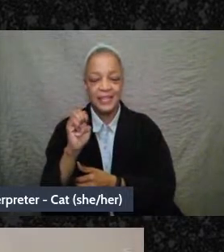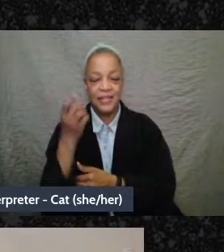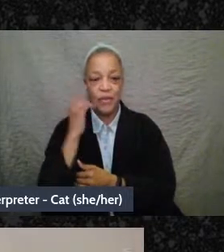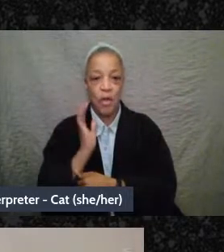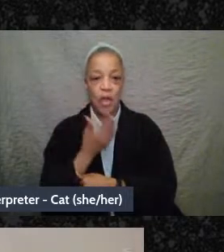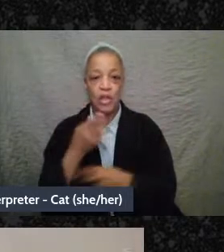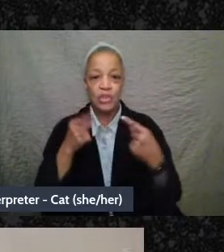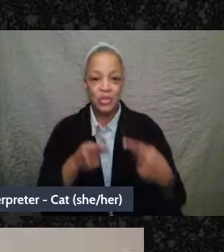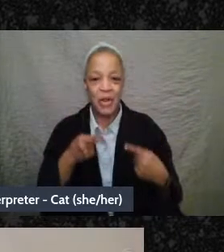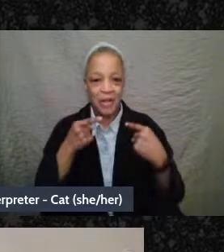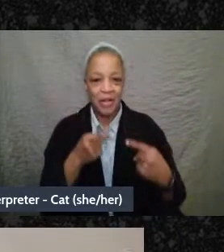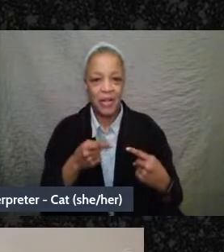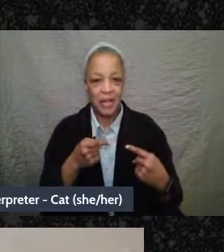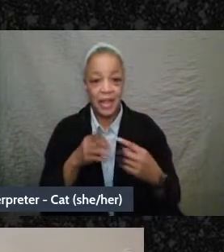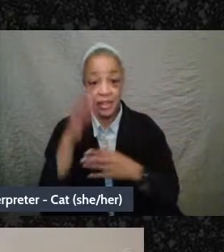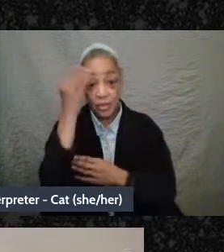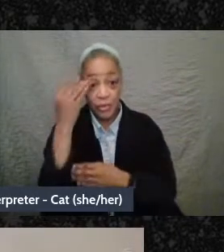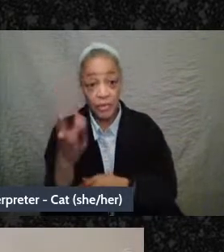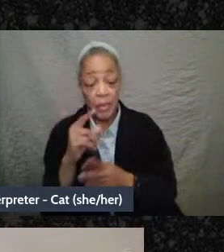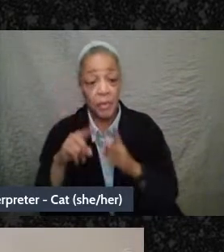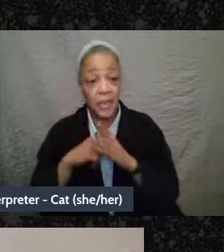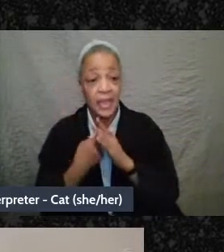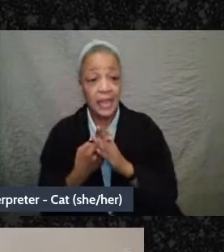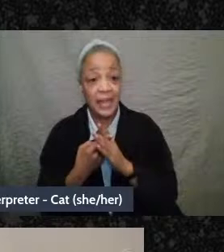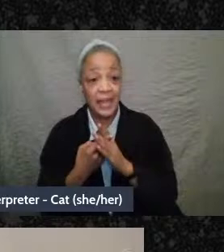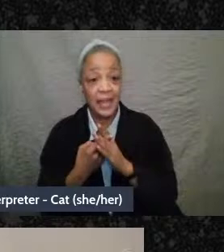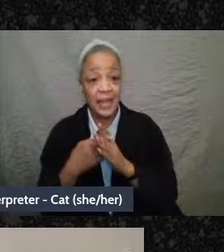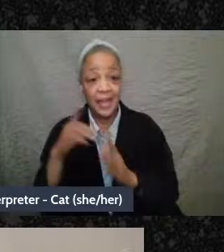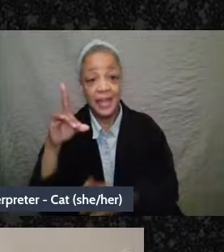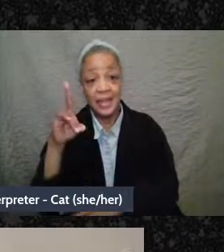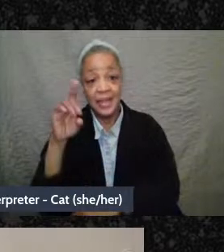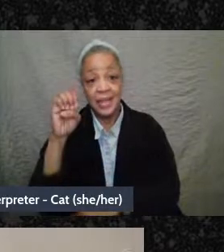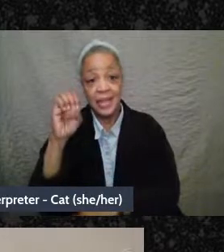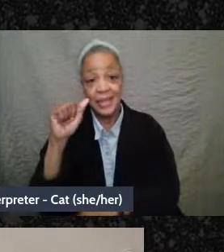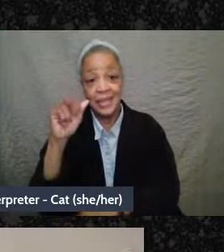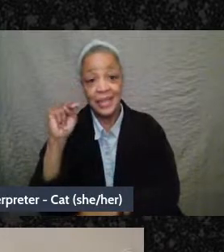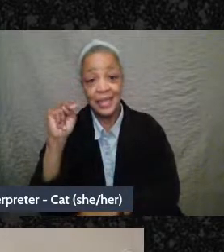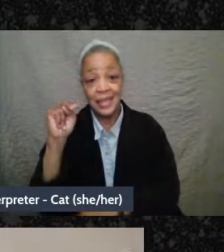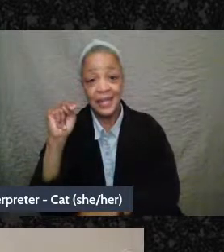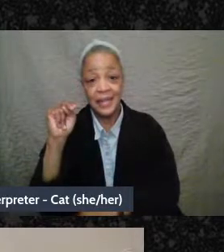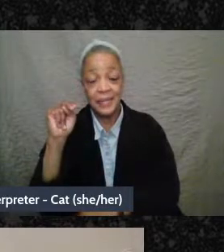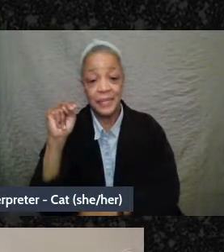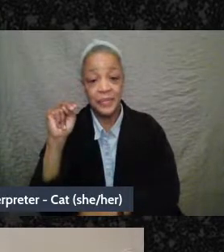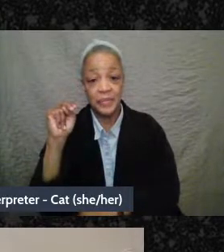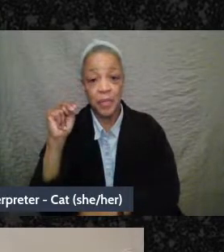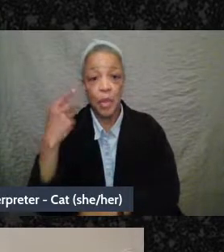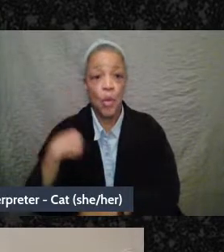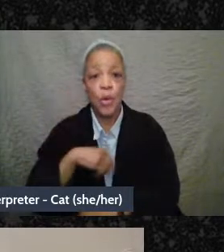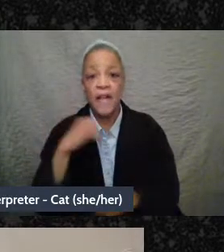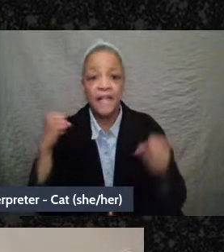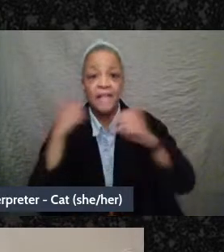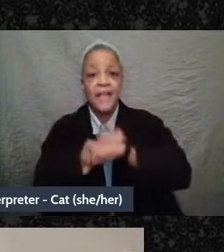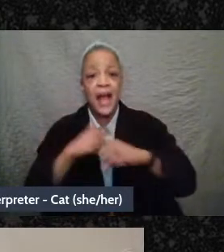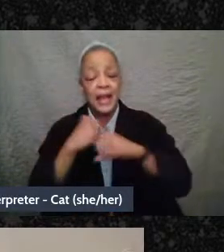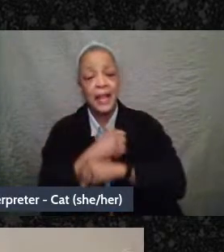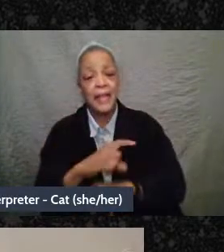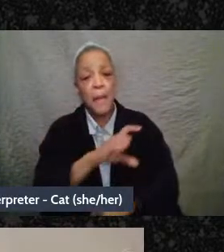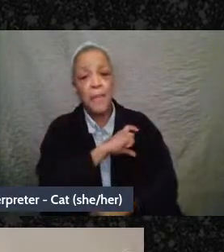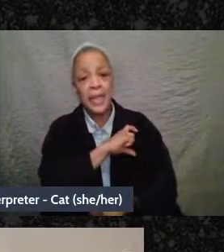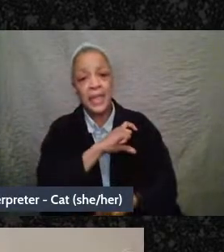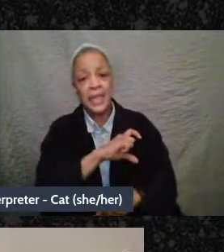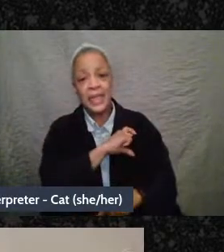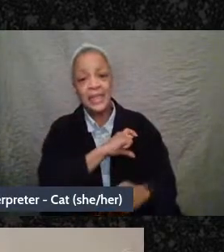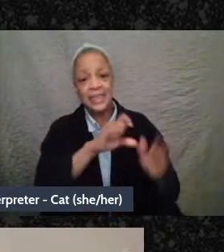you pointed out at the beginning, Dean, as we heard in other places, we're fighting a police state.